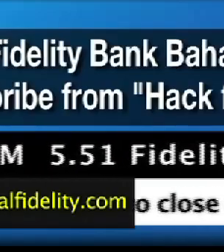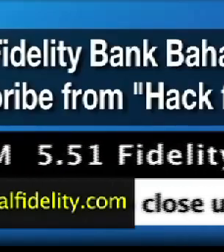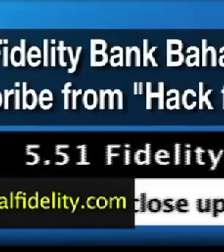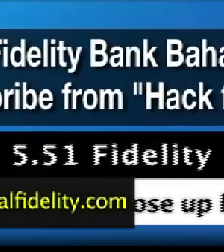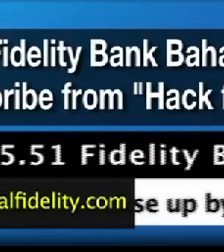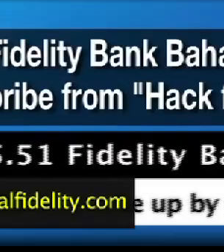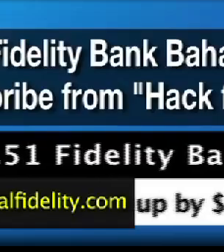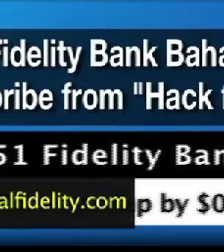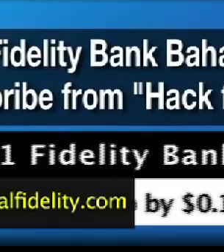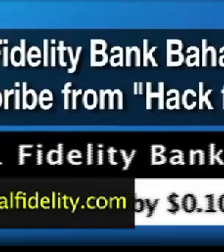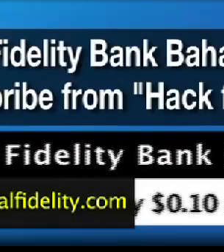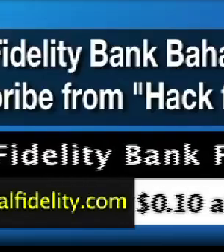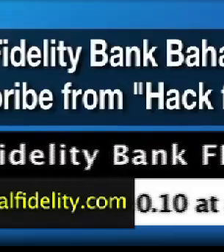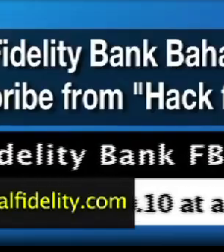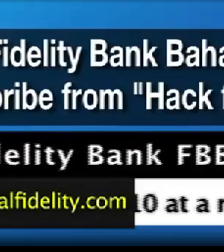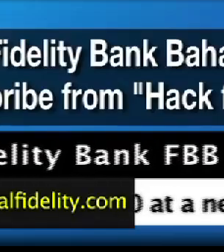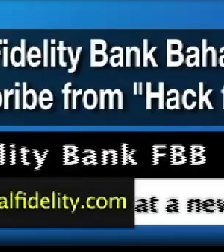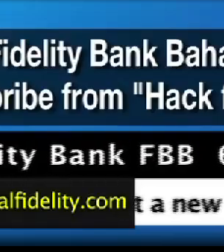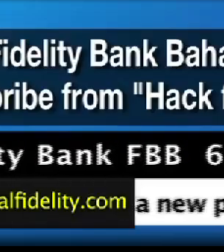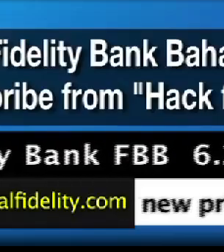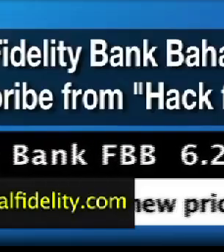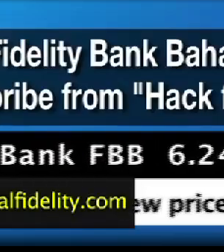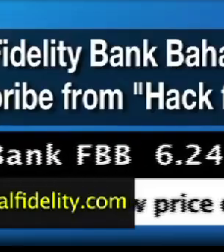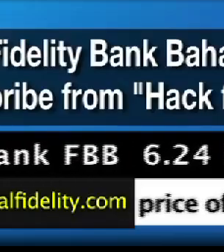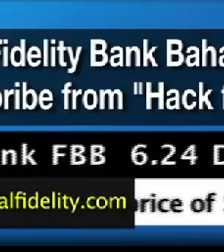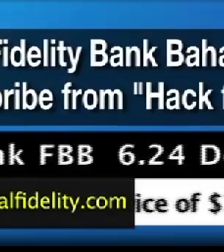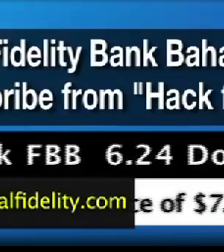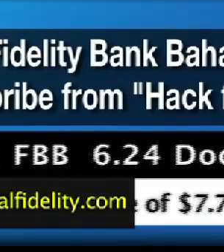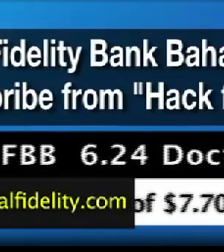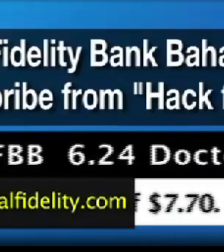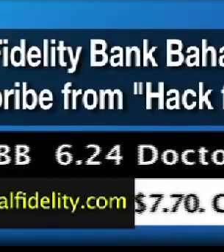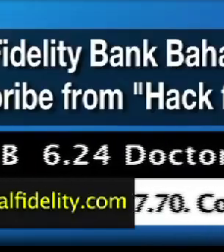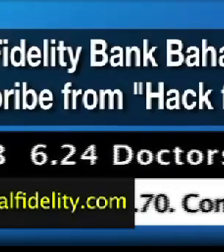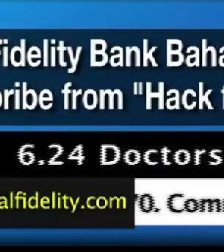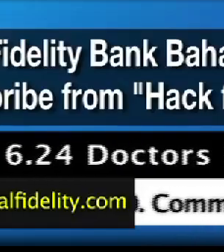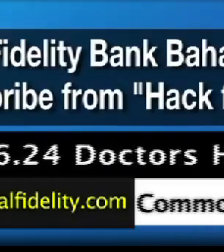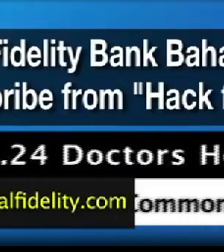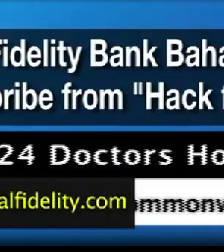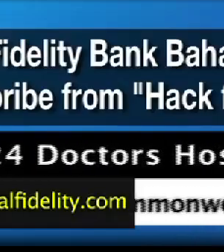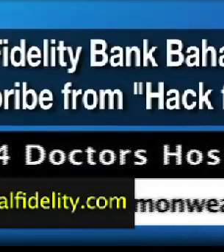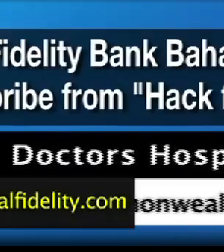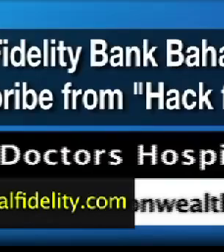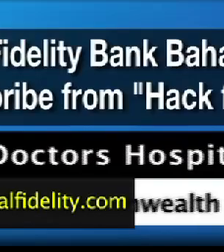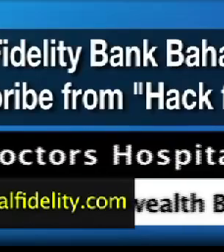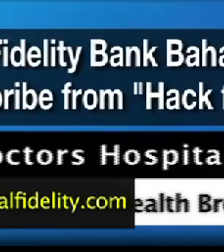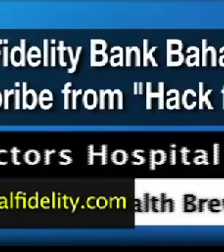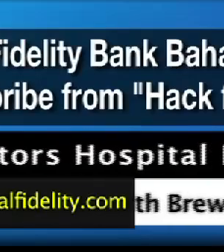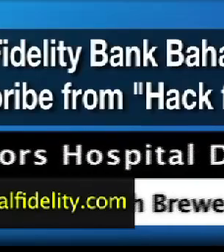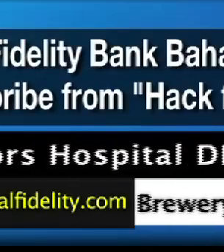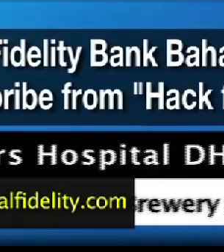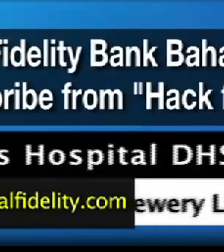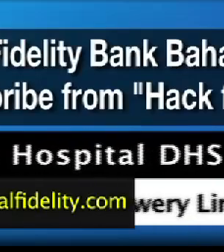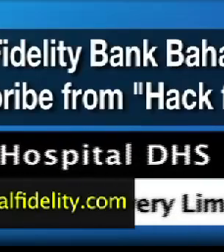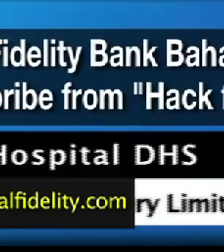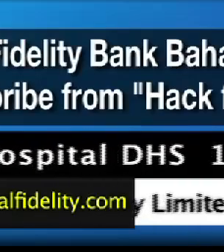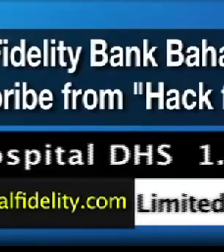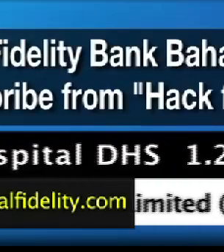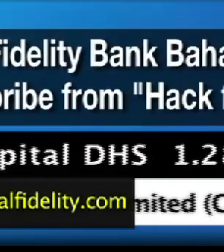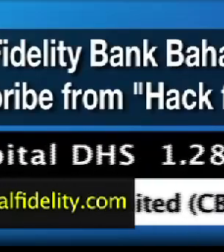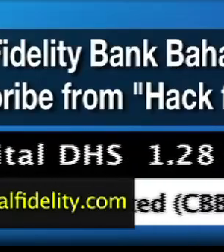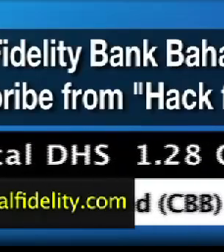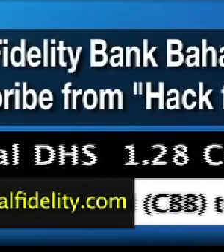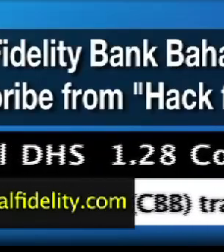hosted by a third-party vendor and only used for marketing and general customer inquiries. Fidelity officials confirmed they